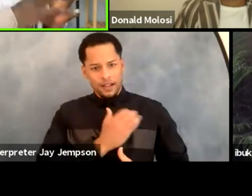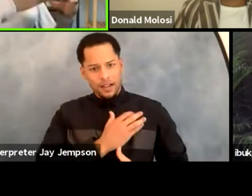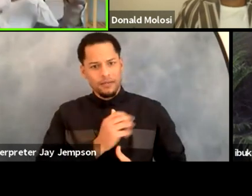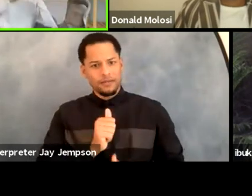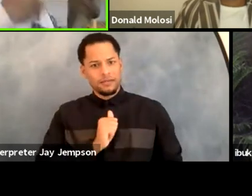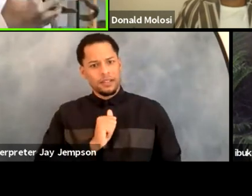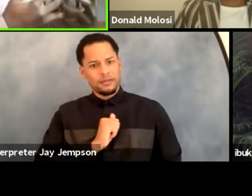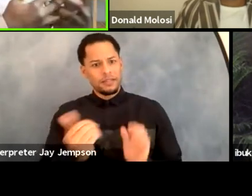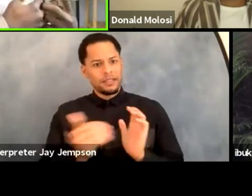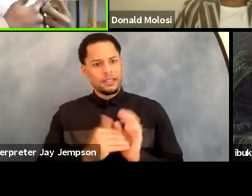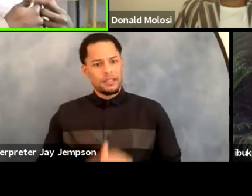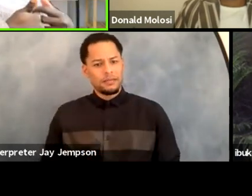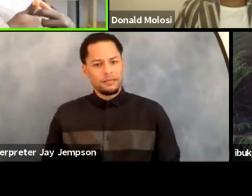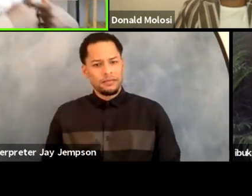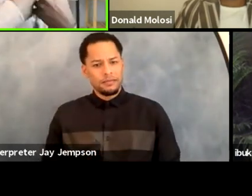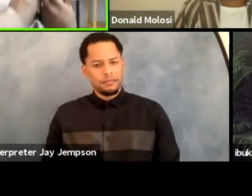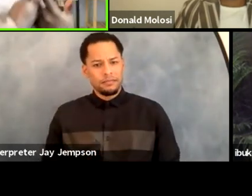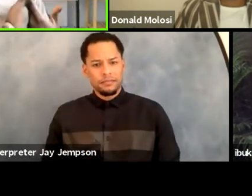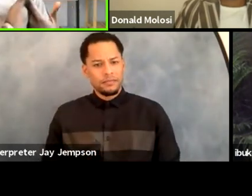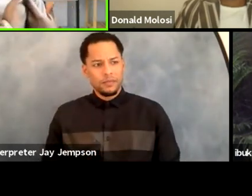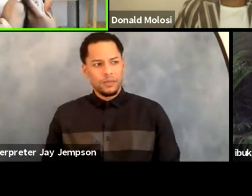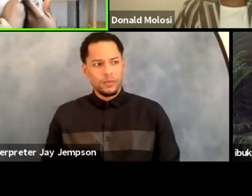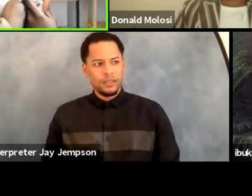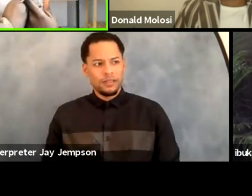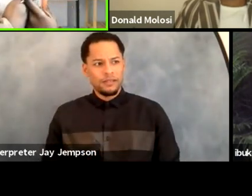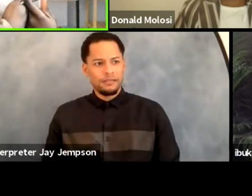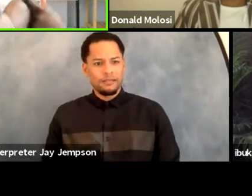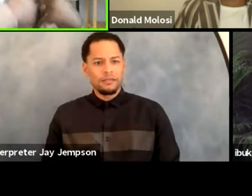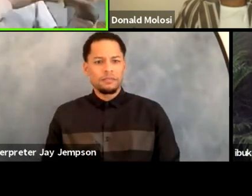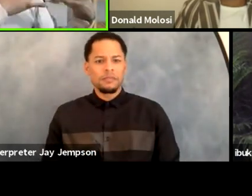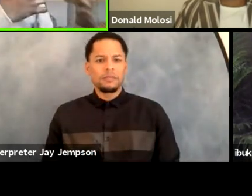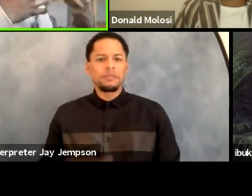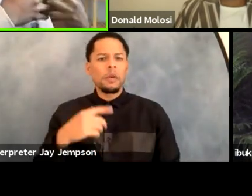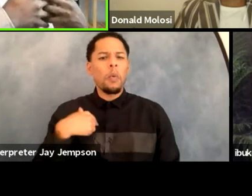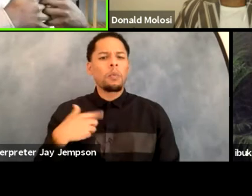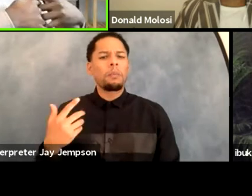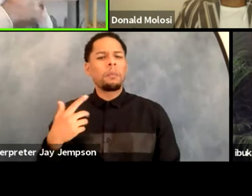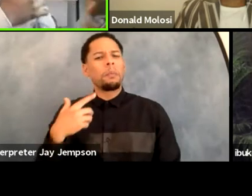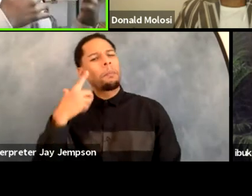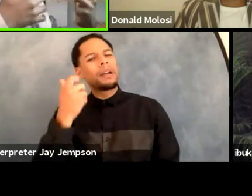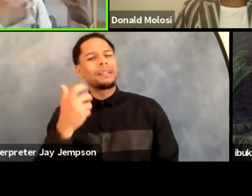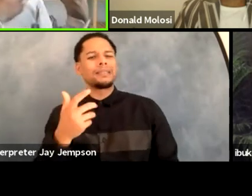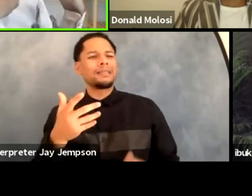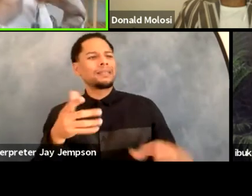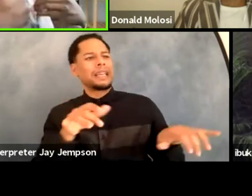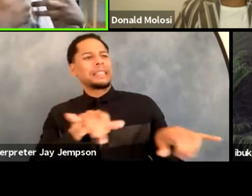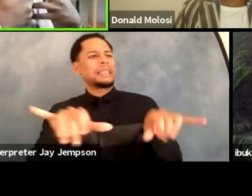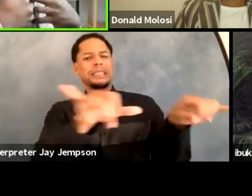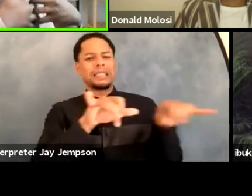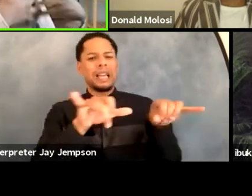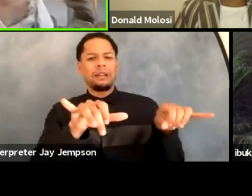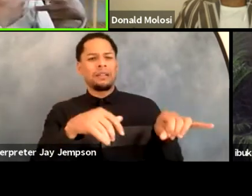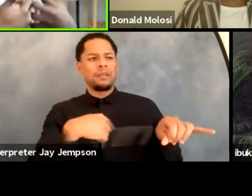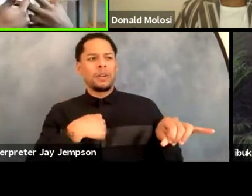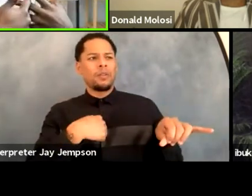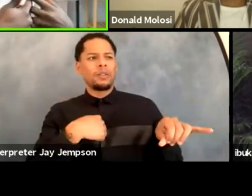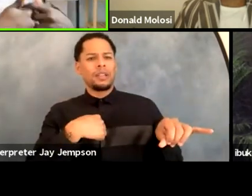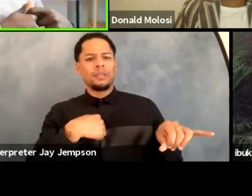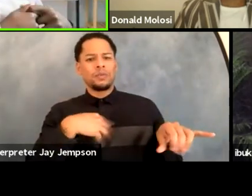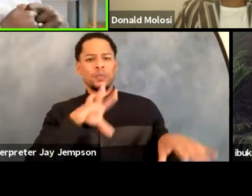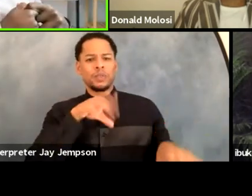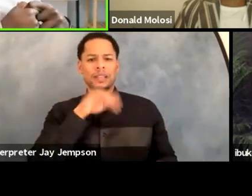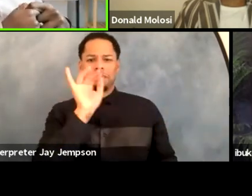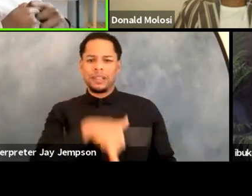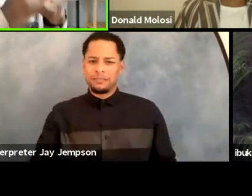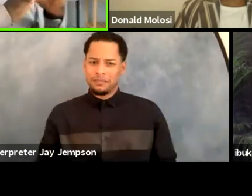we don't have to be told what to do, because that's the standard. We, you know, the merit shouldn't be their merit, should be our merit, should be our terms.